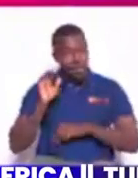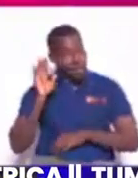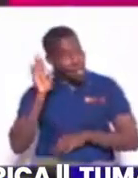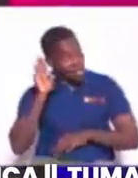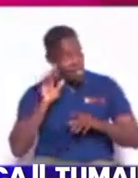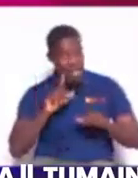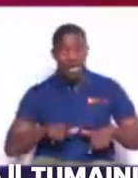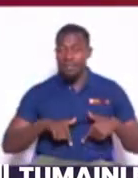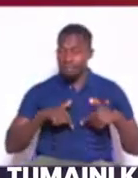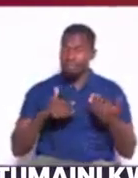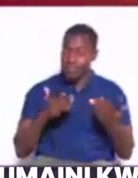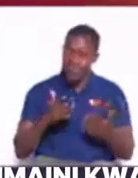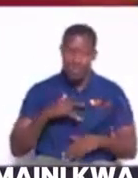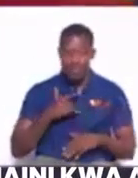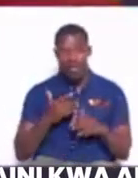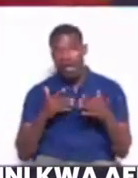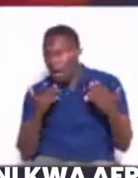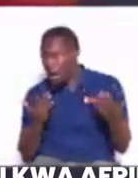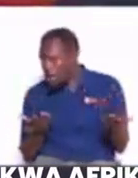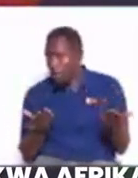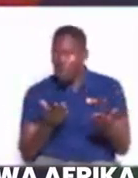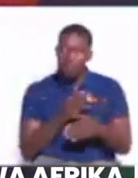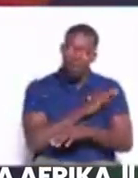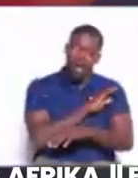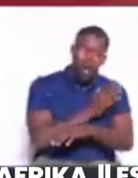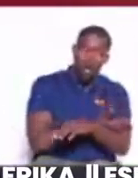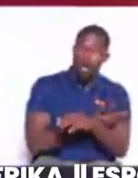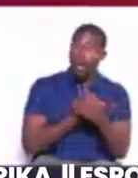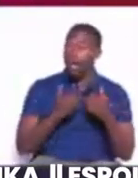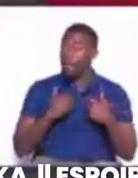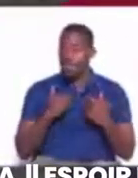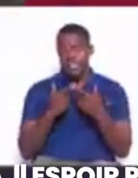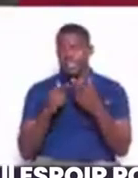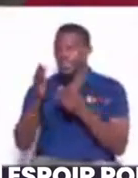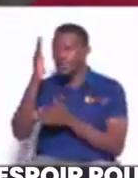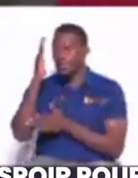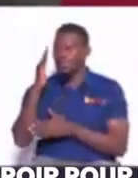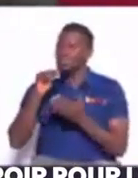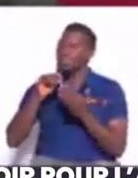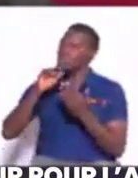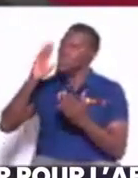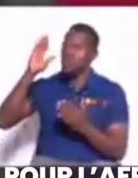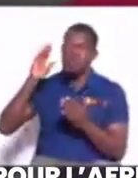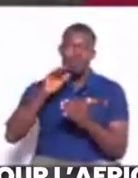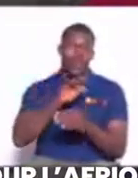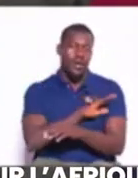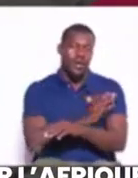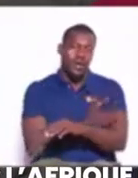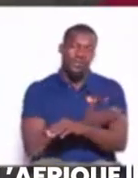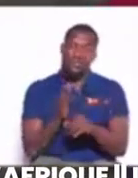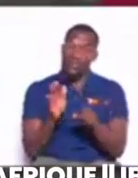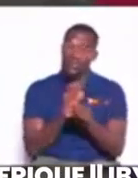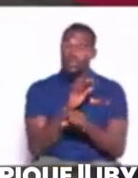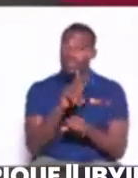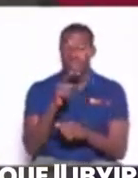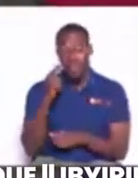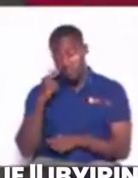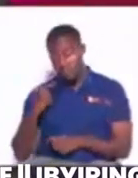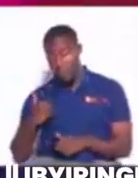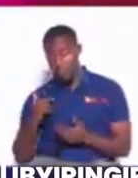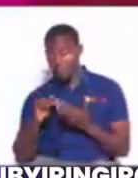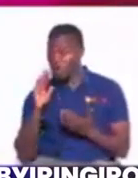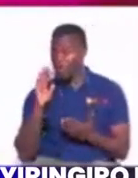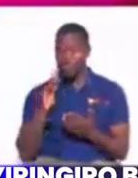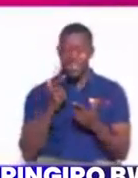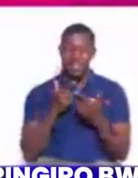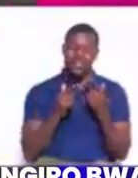is strong. However powerless you feel, he has power. However feeble you feel, he will enable you to